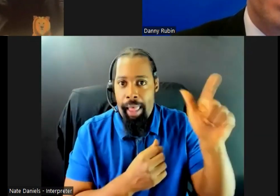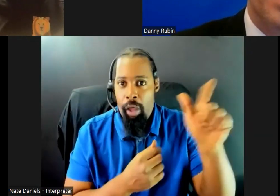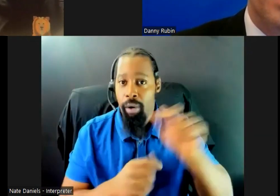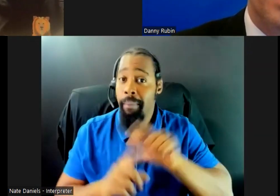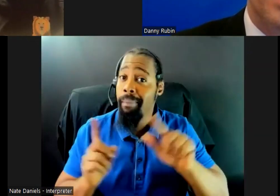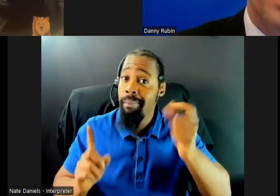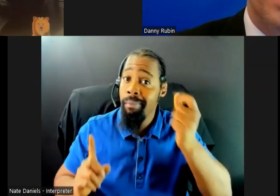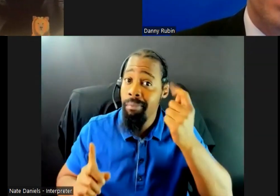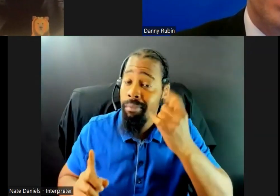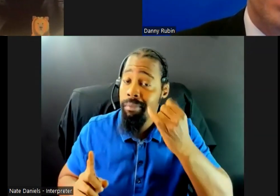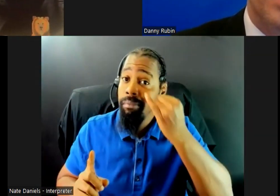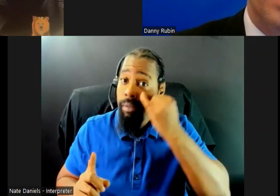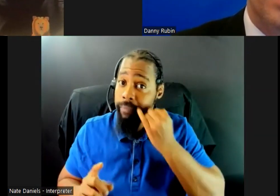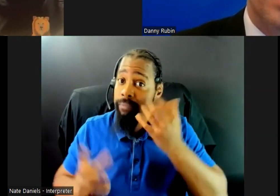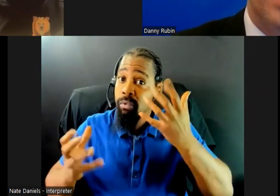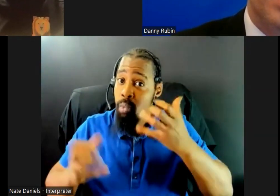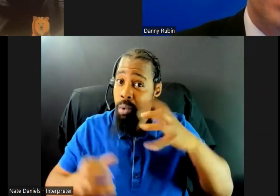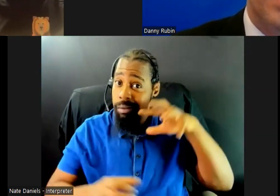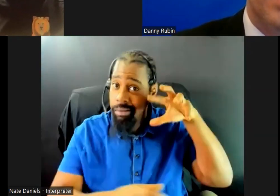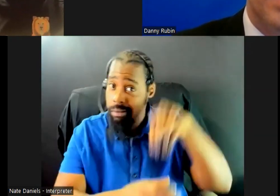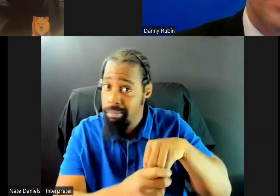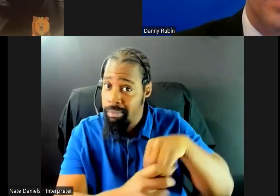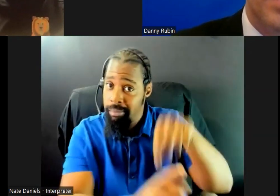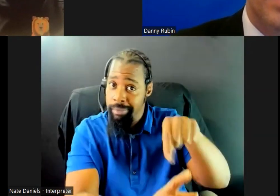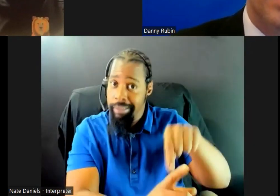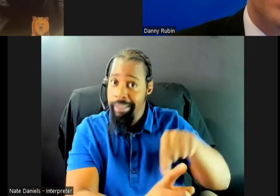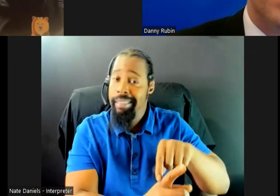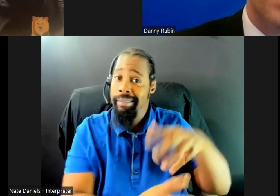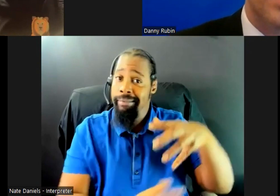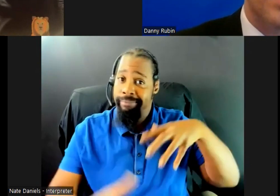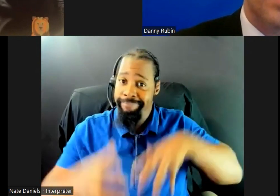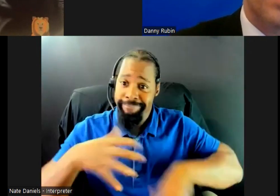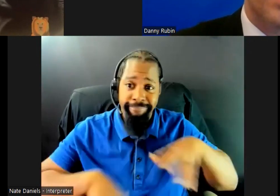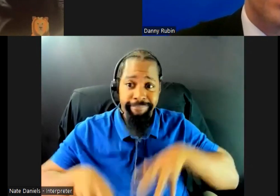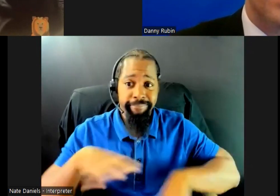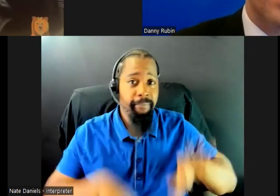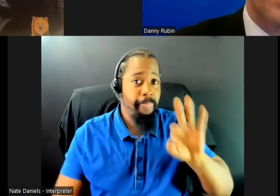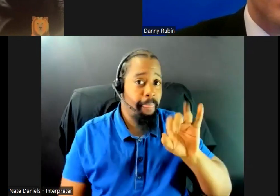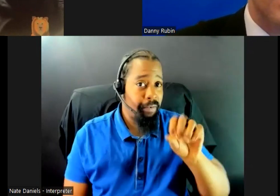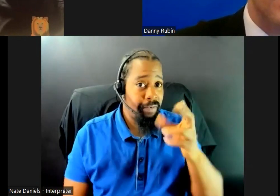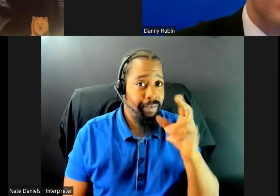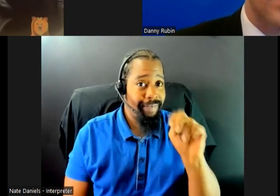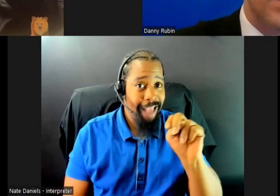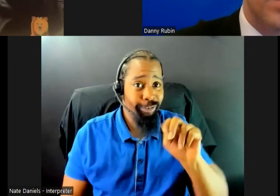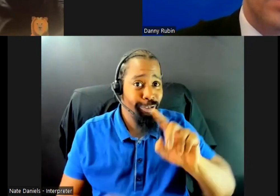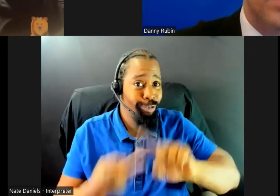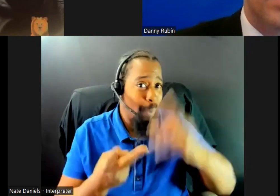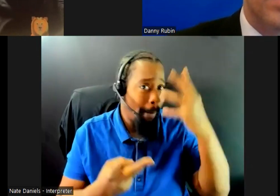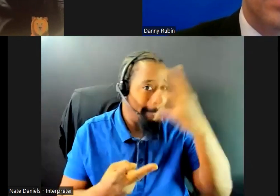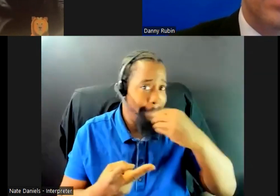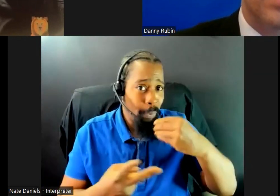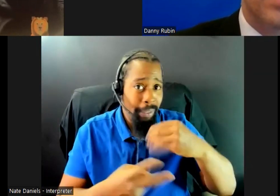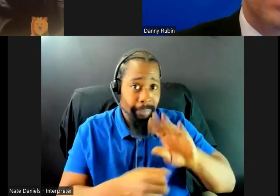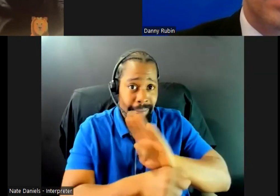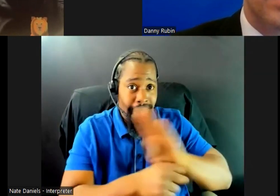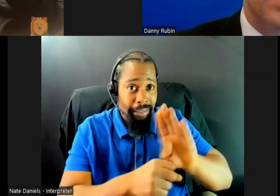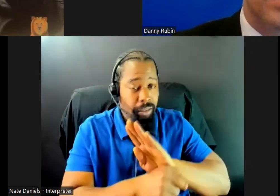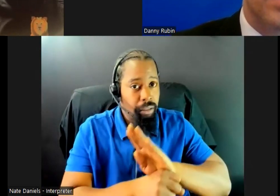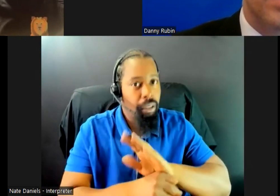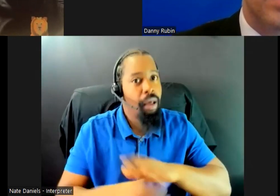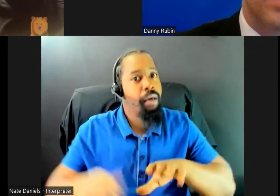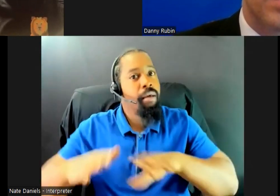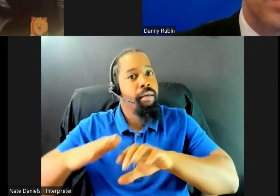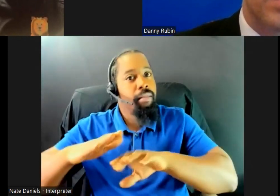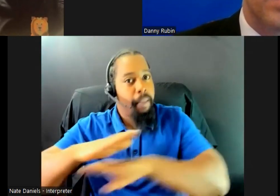fashion industry or in the beauty industry, I think the basics of all that is arts. That's why I learned